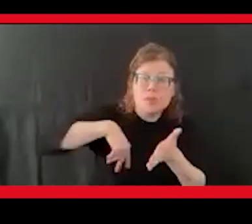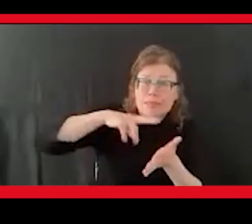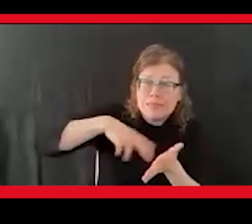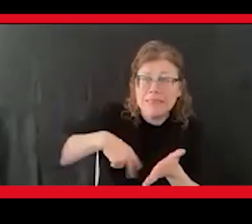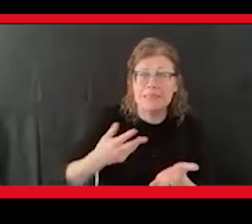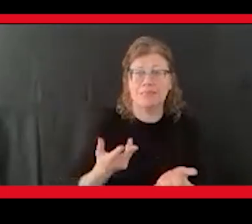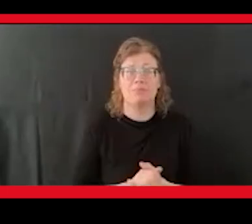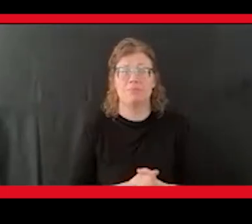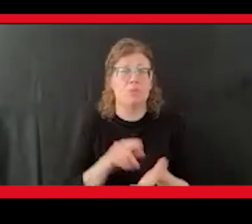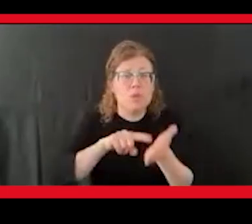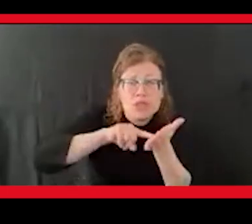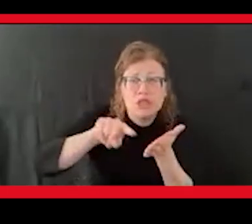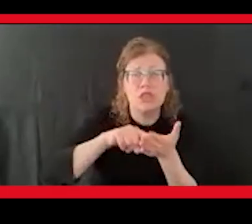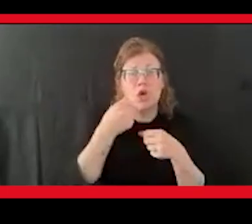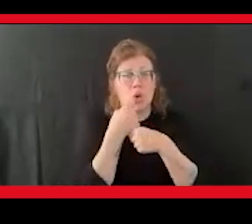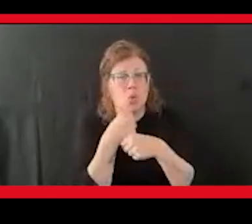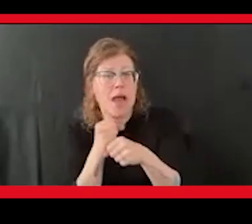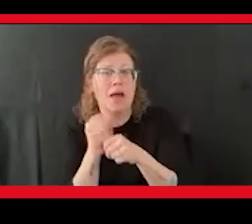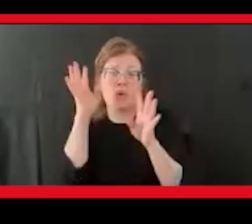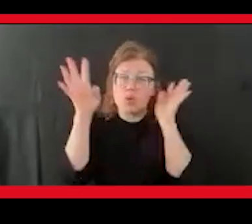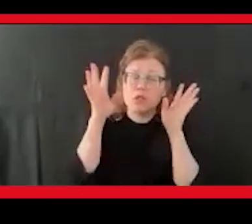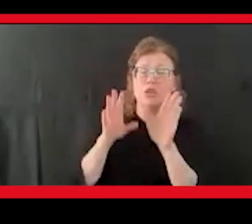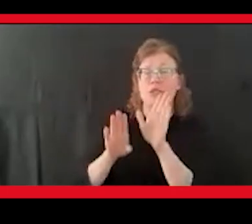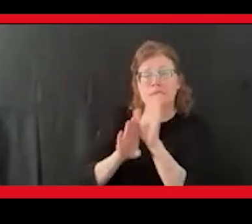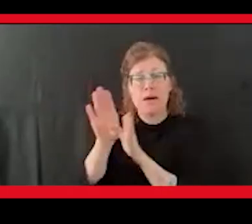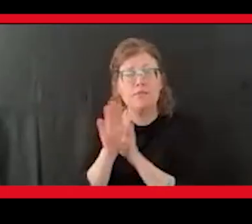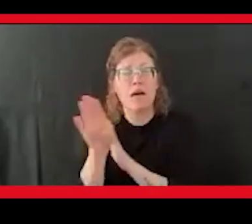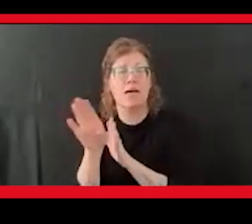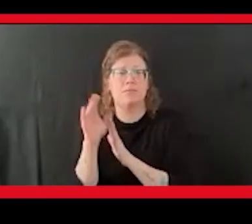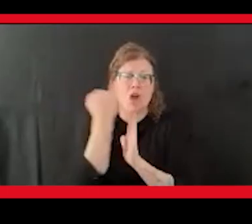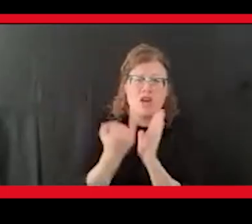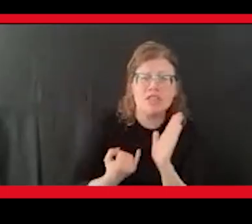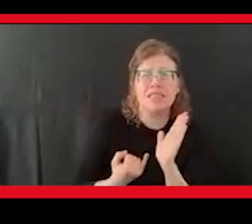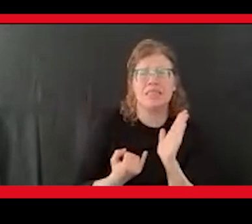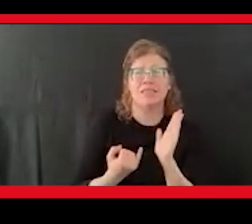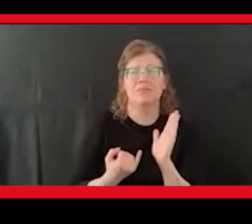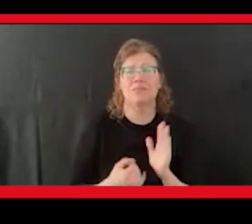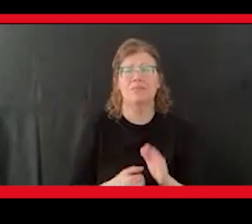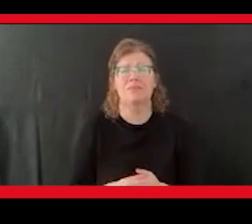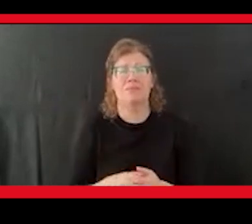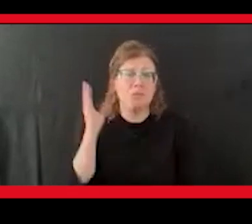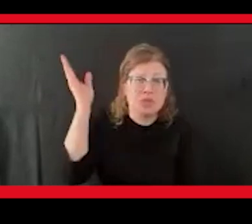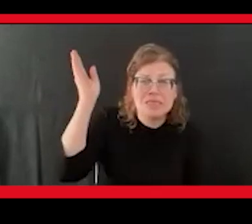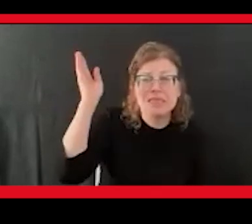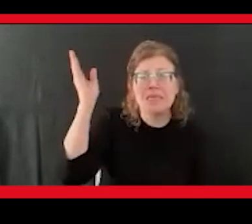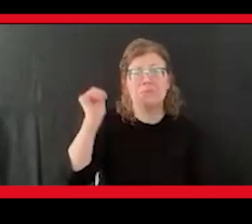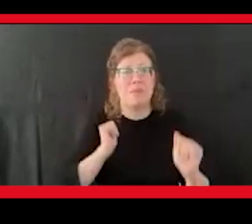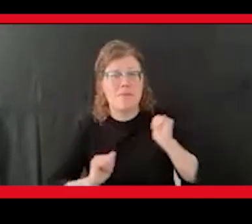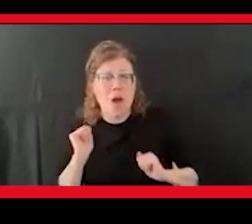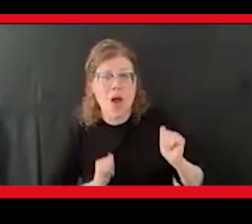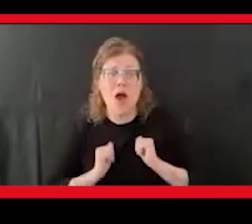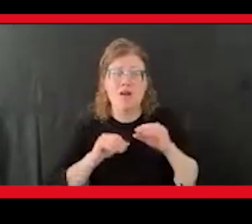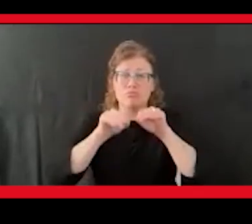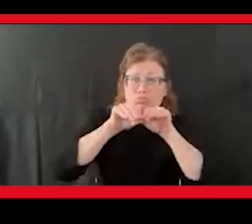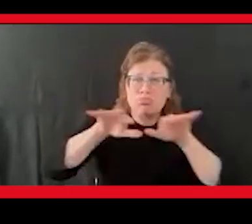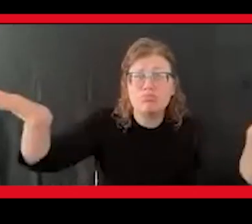work, presentation or dissemination of artistic work, experimentation or development of new